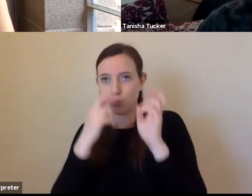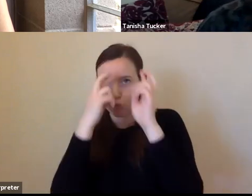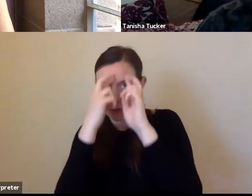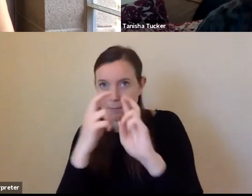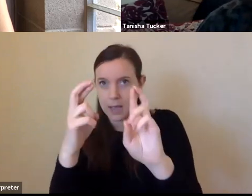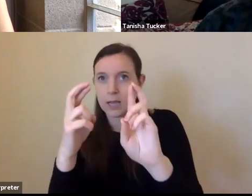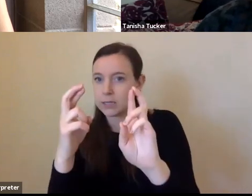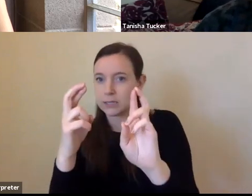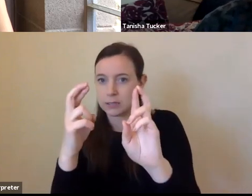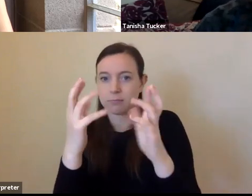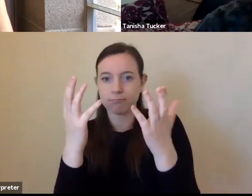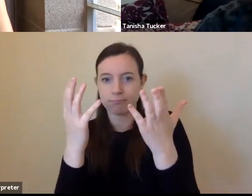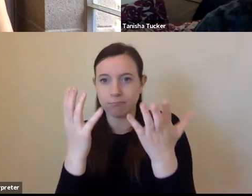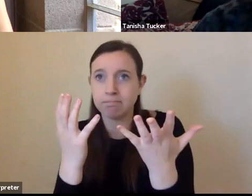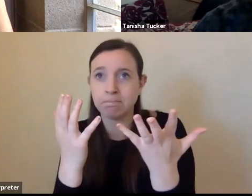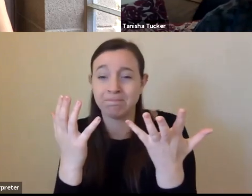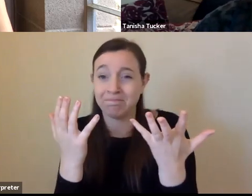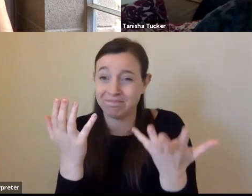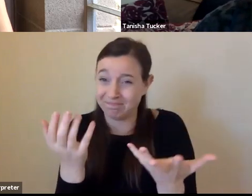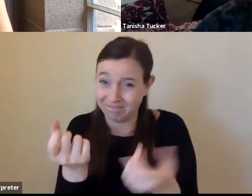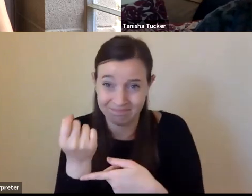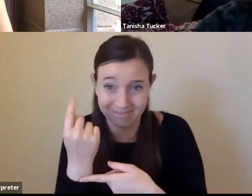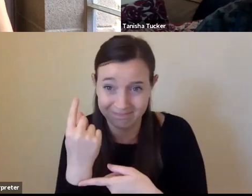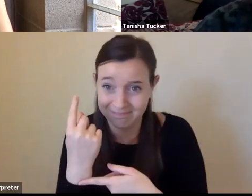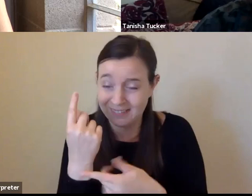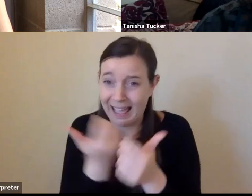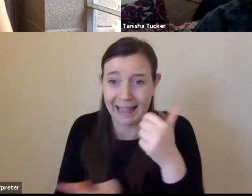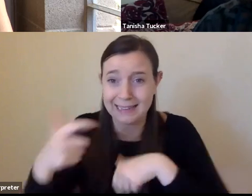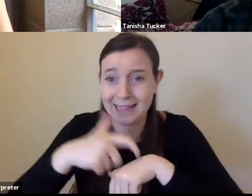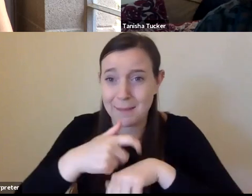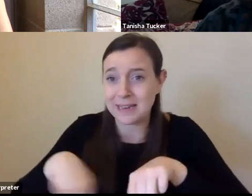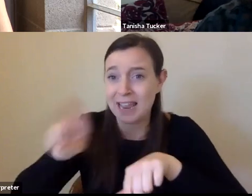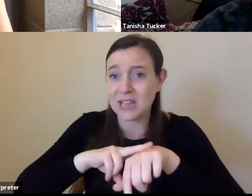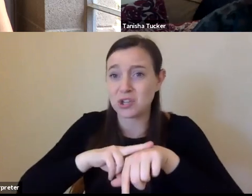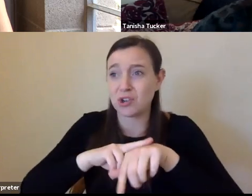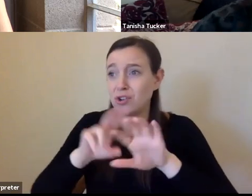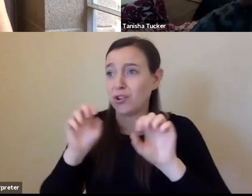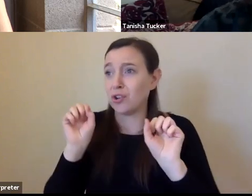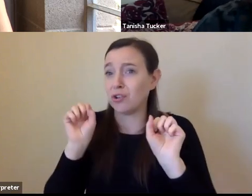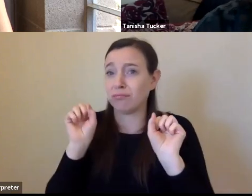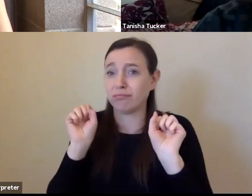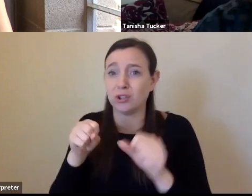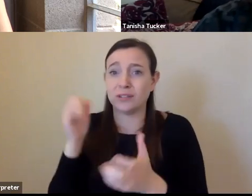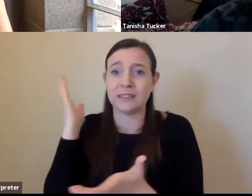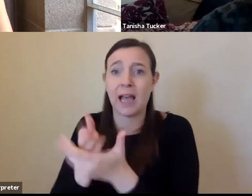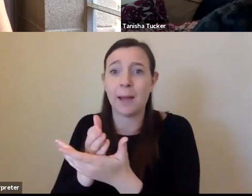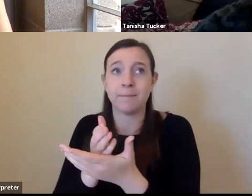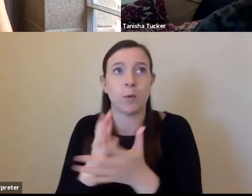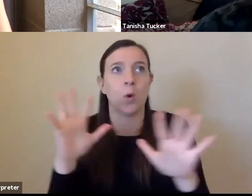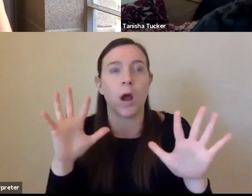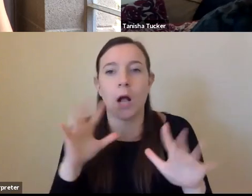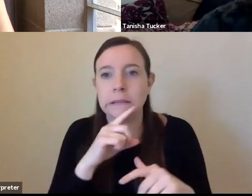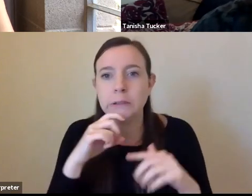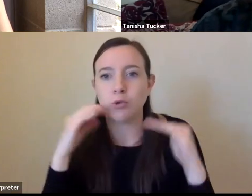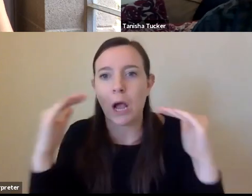at any time something could happen. Nature could decide, I don't want you guys doing this, or I'm not going to bring on the rain, and things will